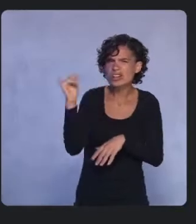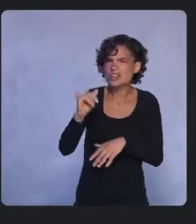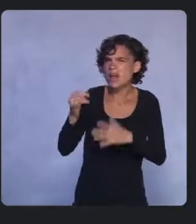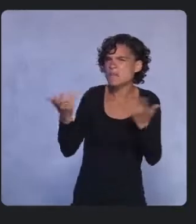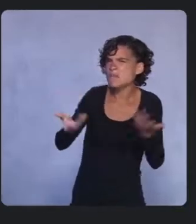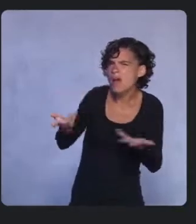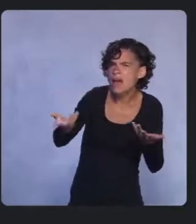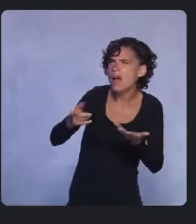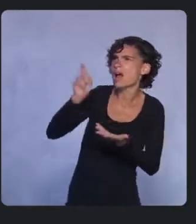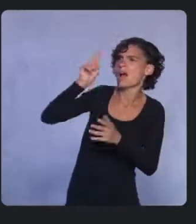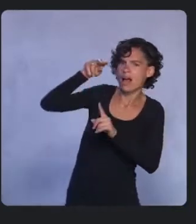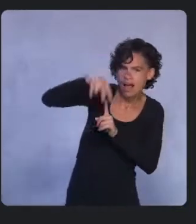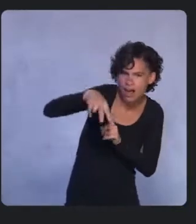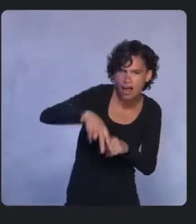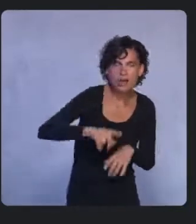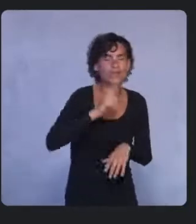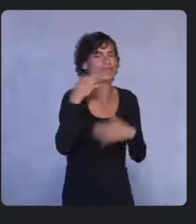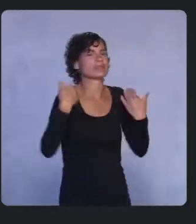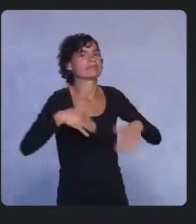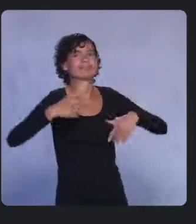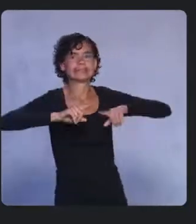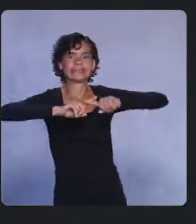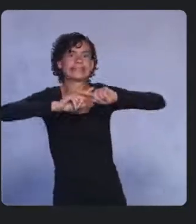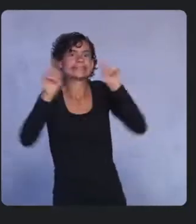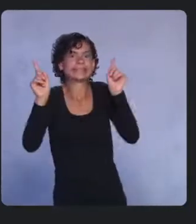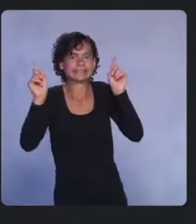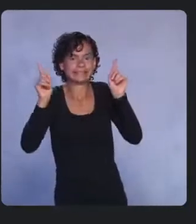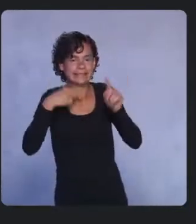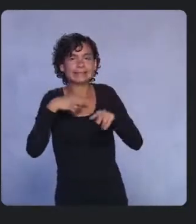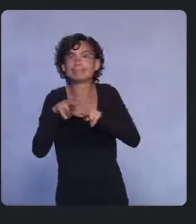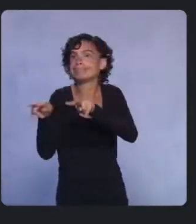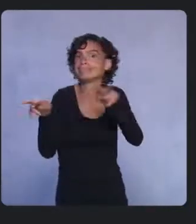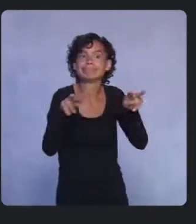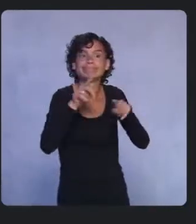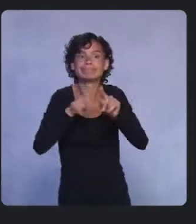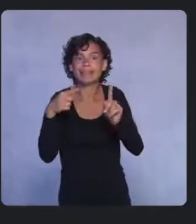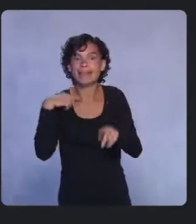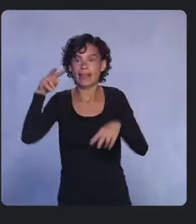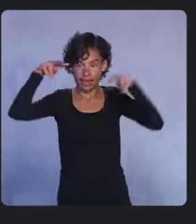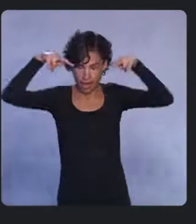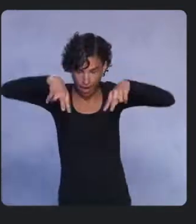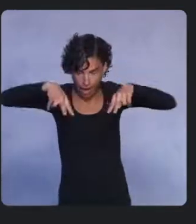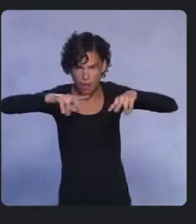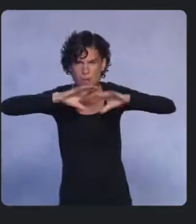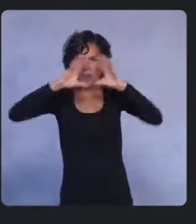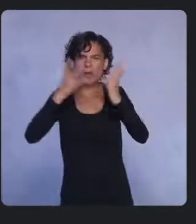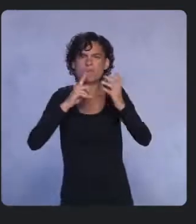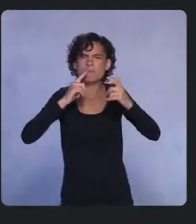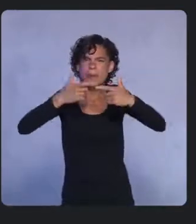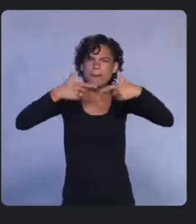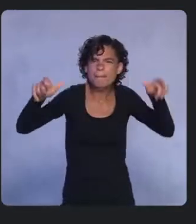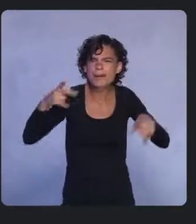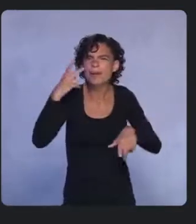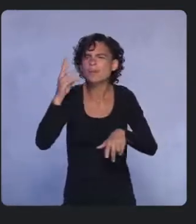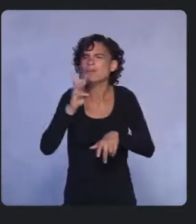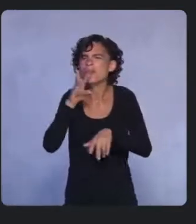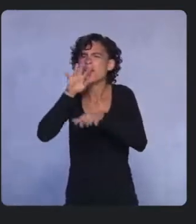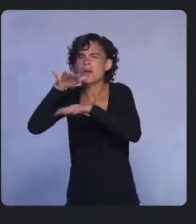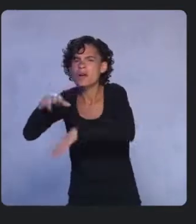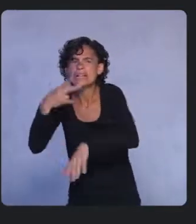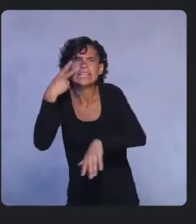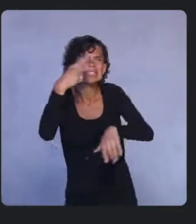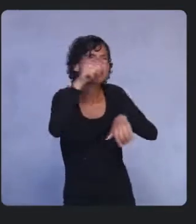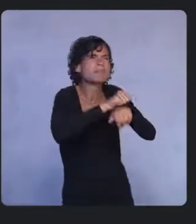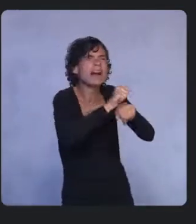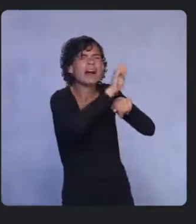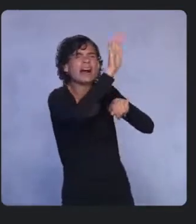It's actually a lot different than it looks from the ground. The world is so large with its vast oceans and mountains. It really puts things